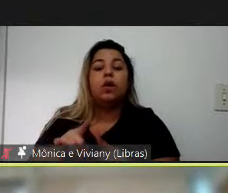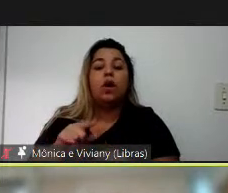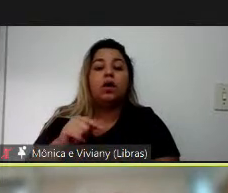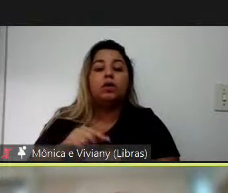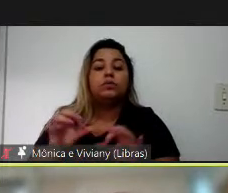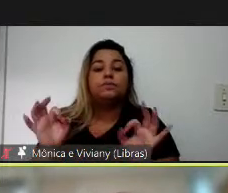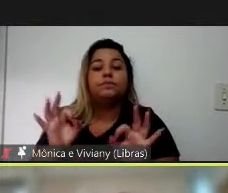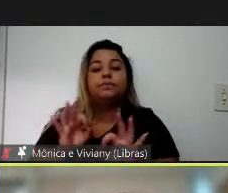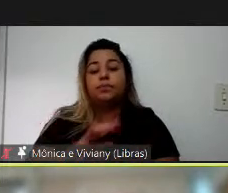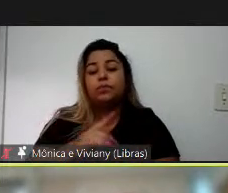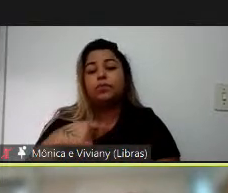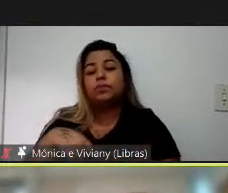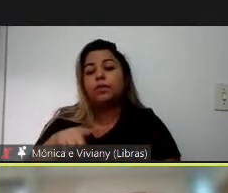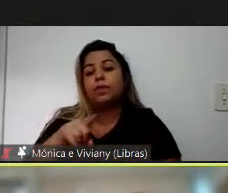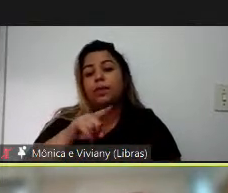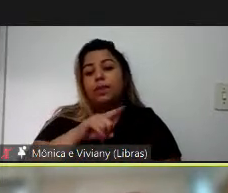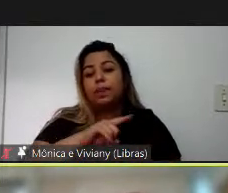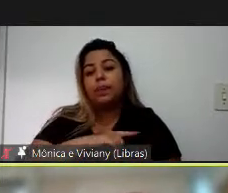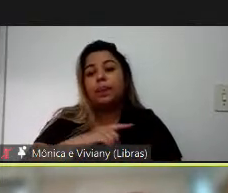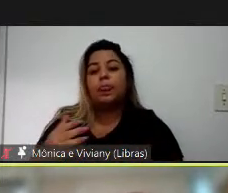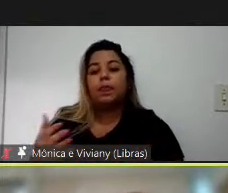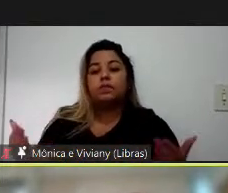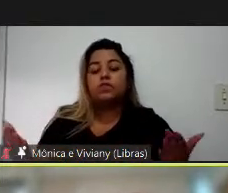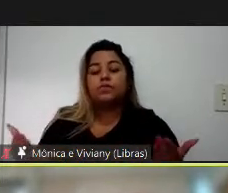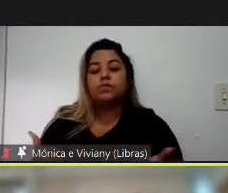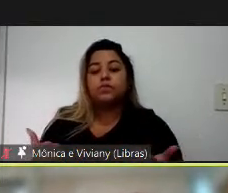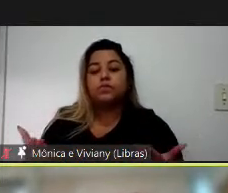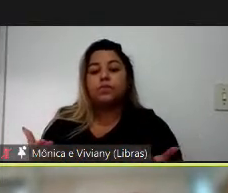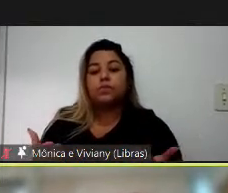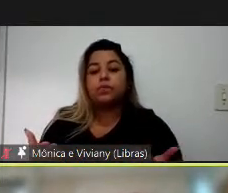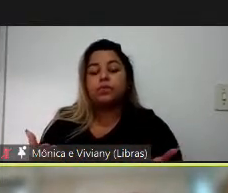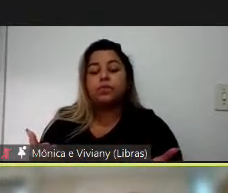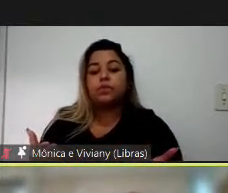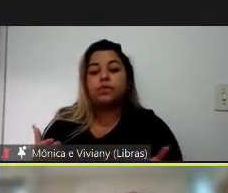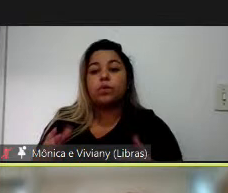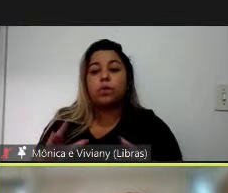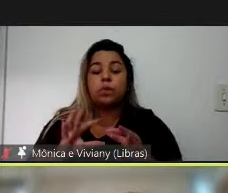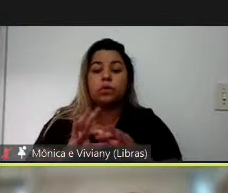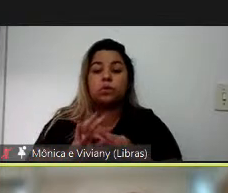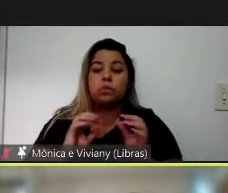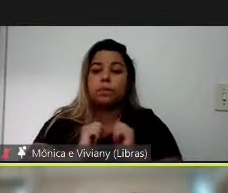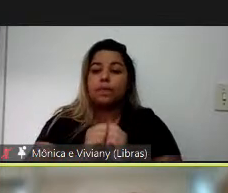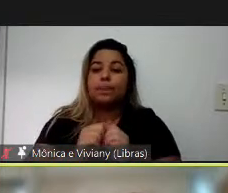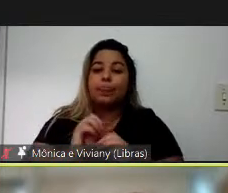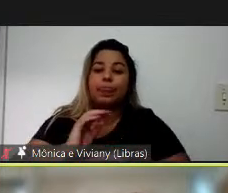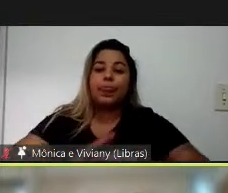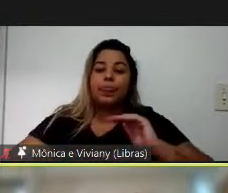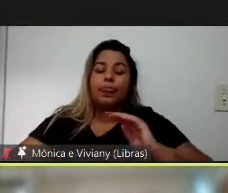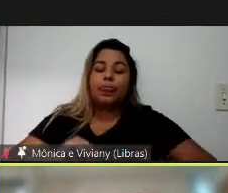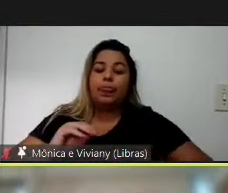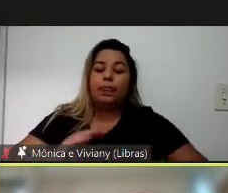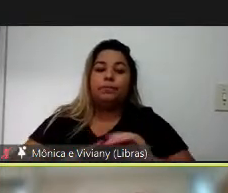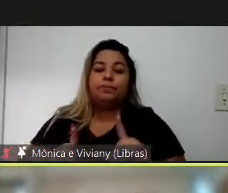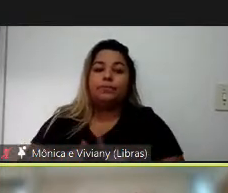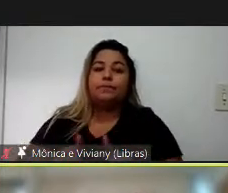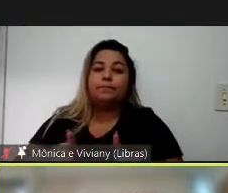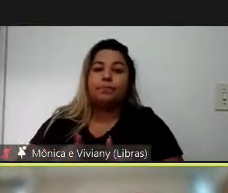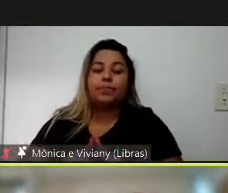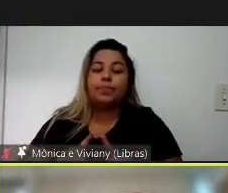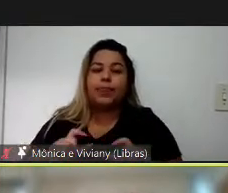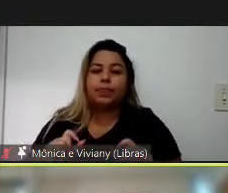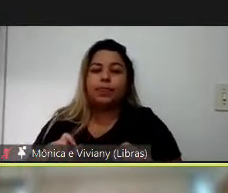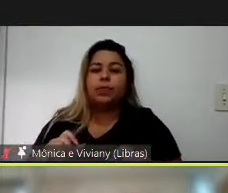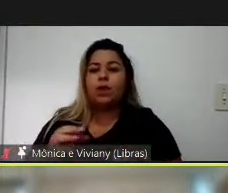here, because I already surpassed my time, you already have here a partnership, that all these actions are partnerships